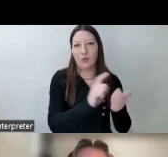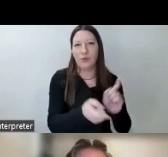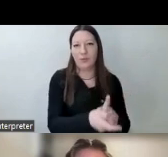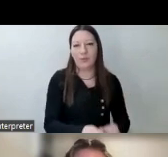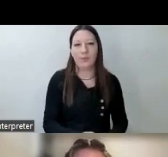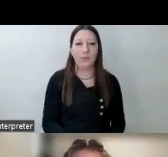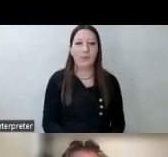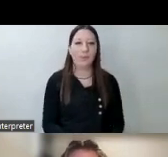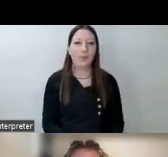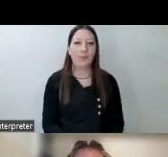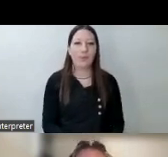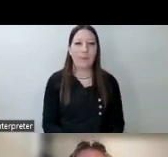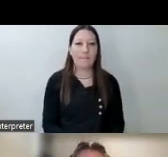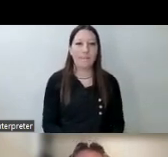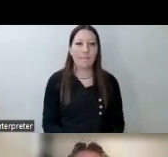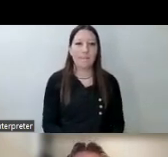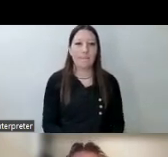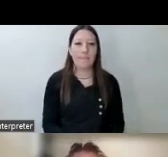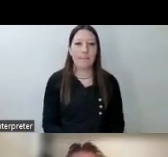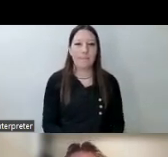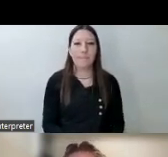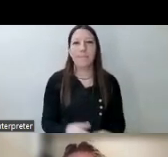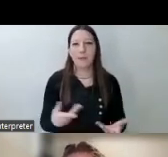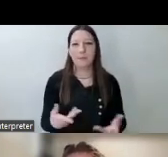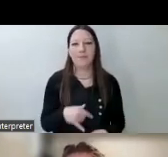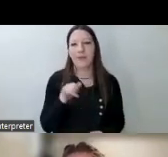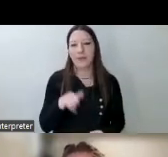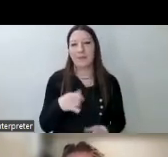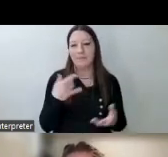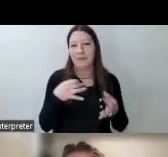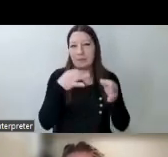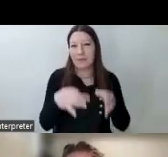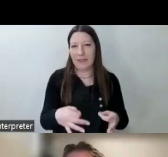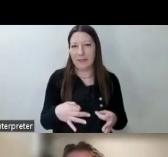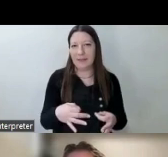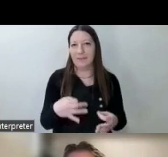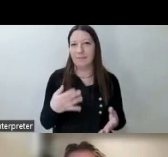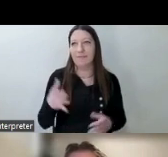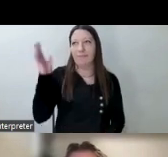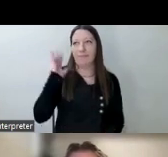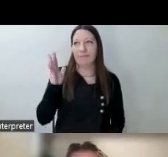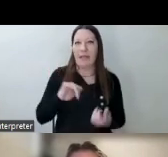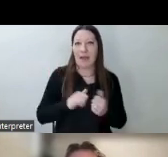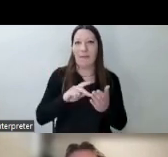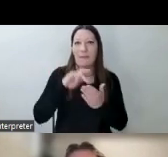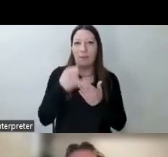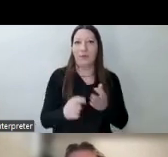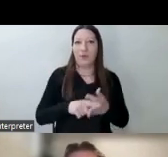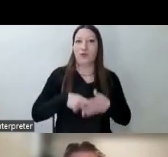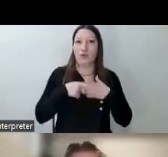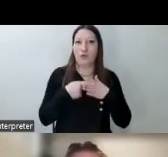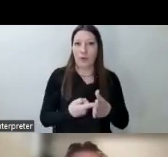So that describes the inspiration for and origins of this project as they occurred over the course of the summer months in 2021.